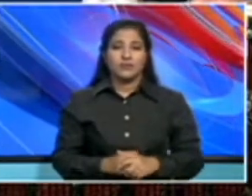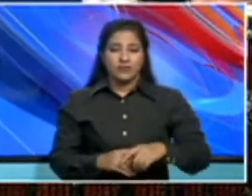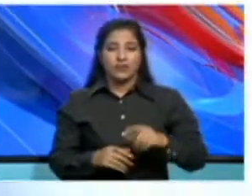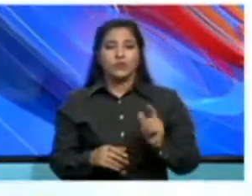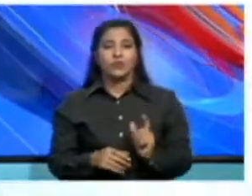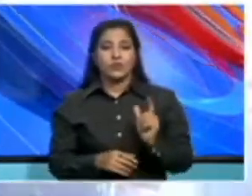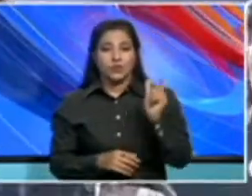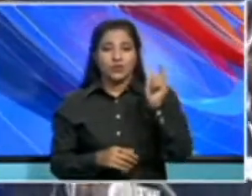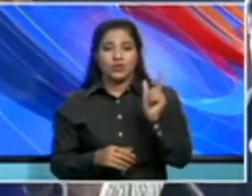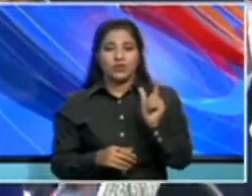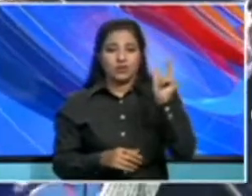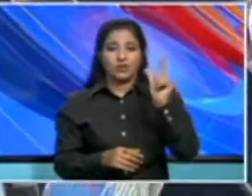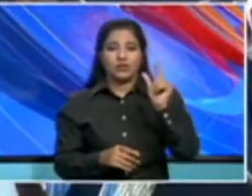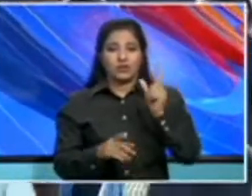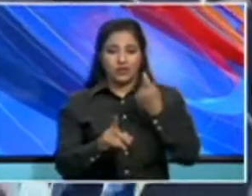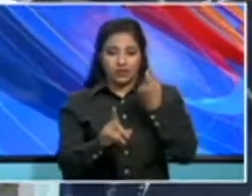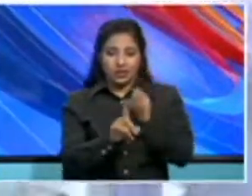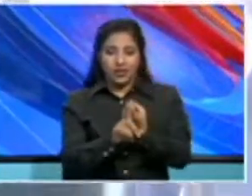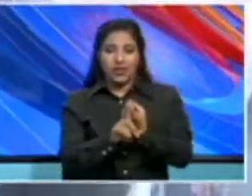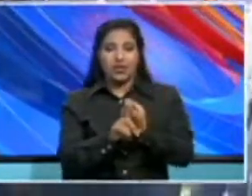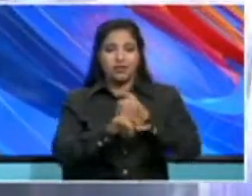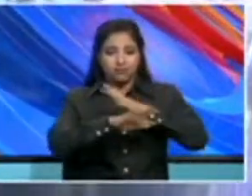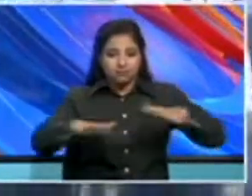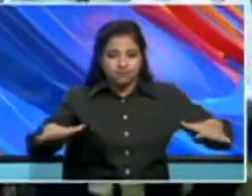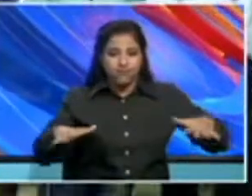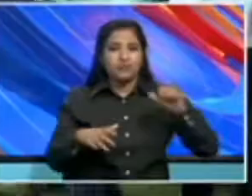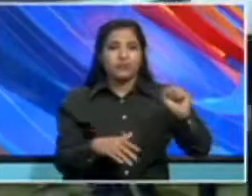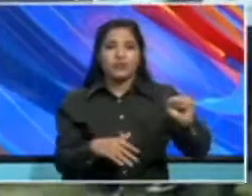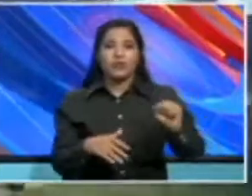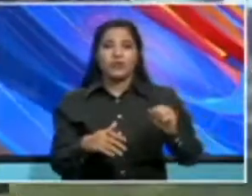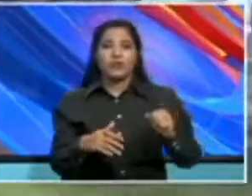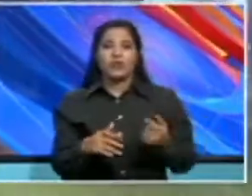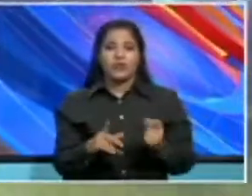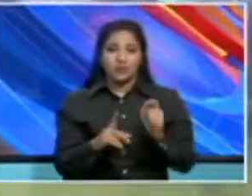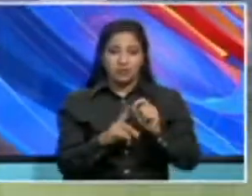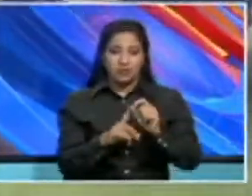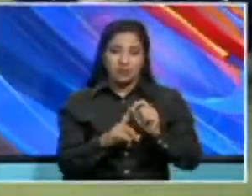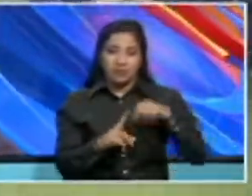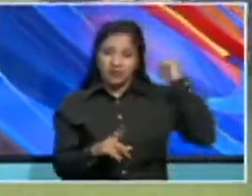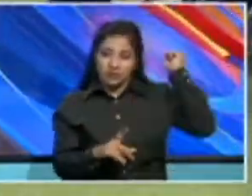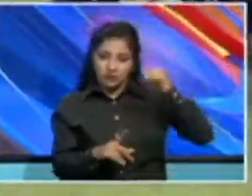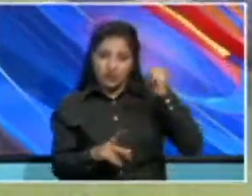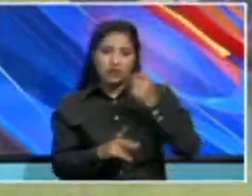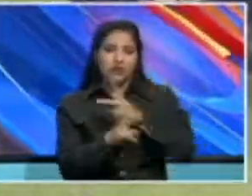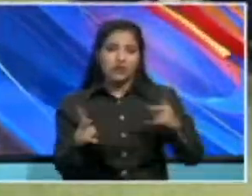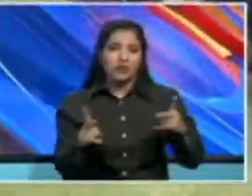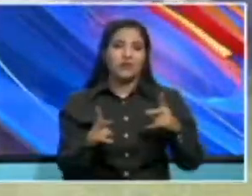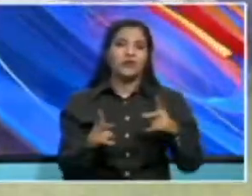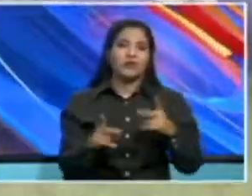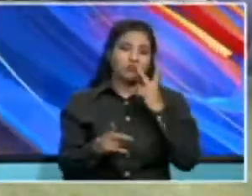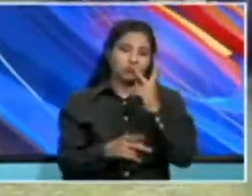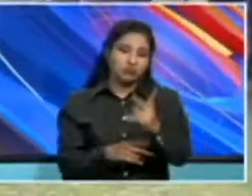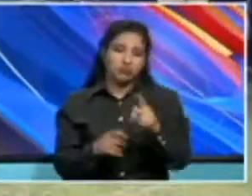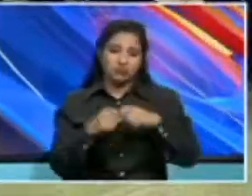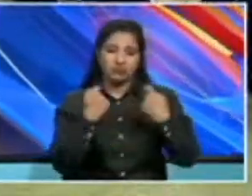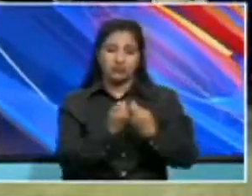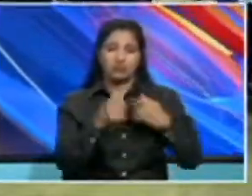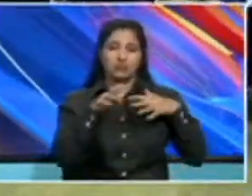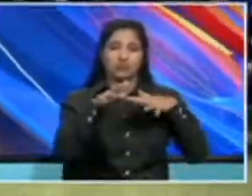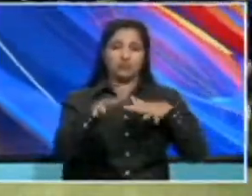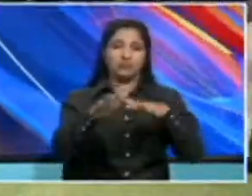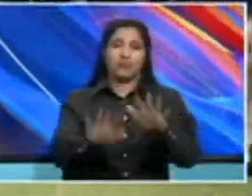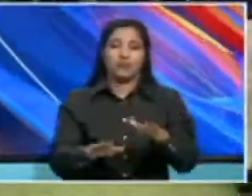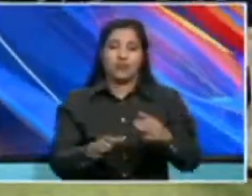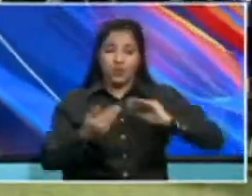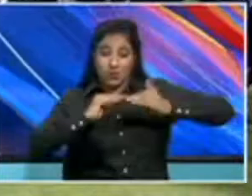Gujarat's Harmeet Desai and West Bengal's, of course, Sutirtha Mukherjee won the singles gold medal in the men's and